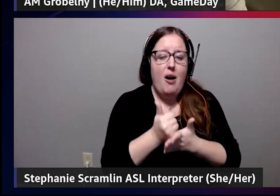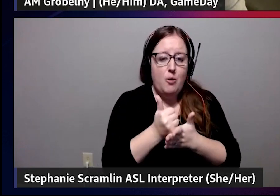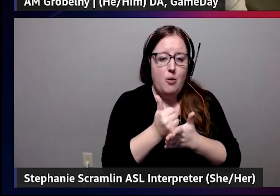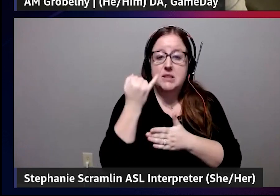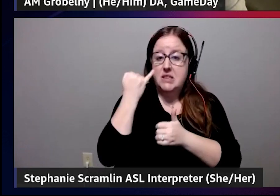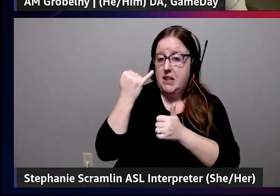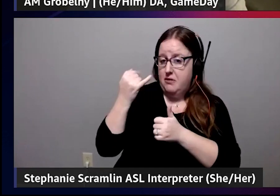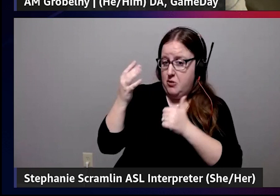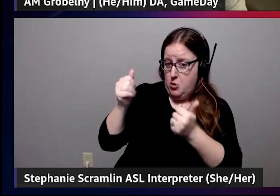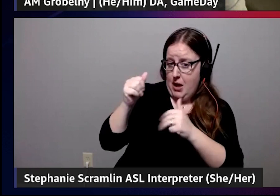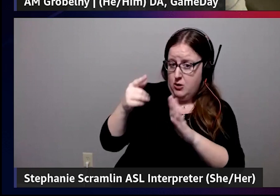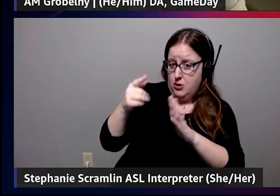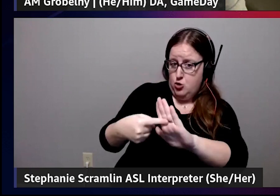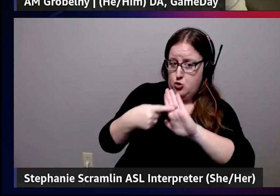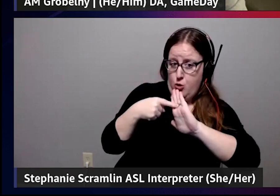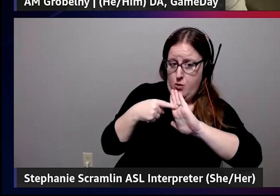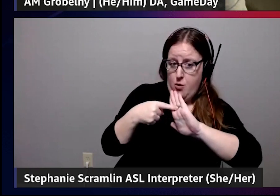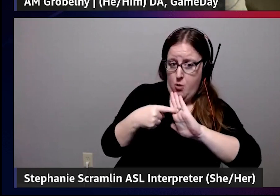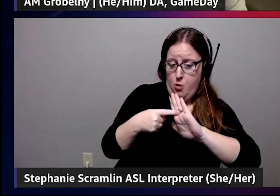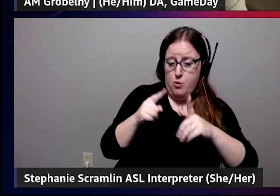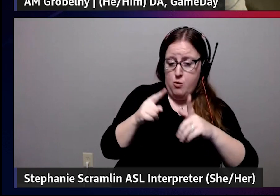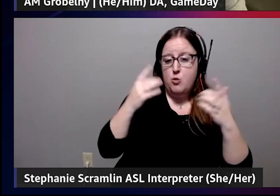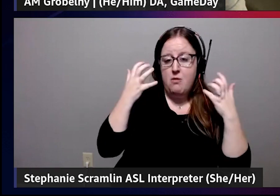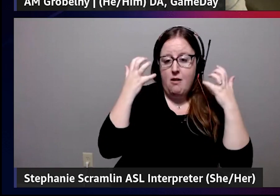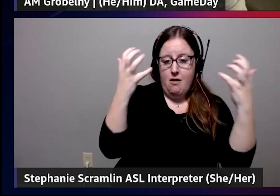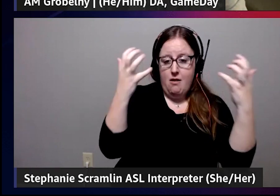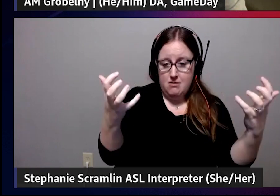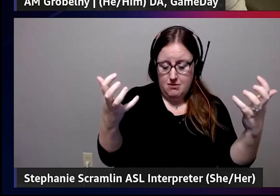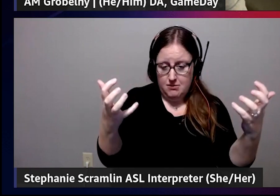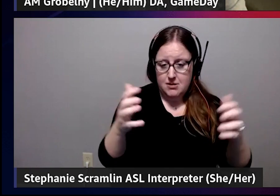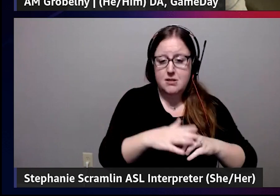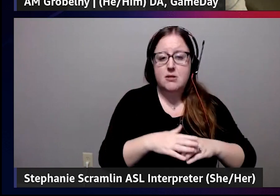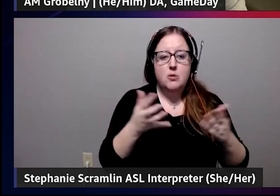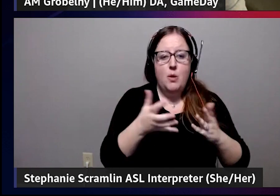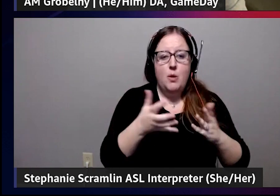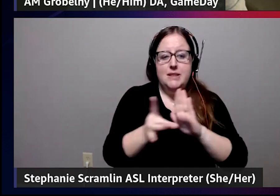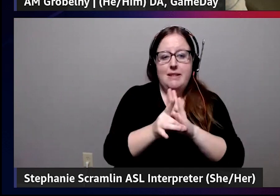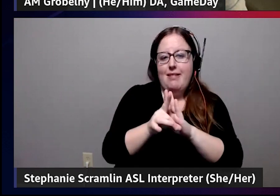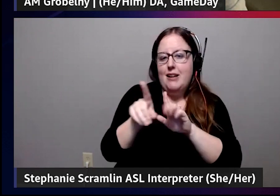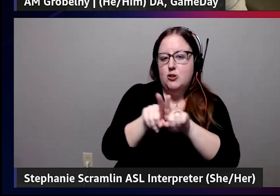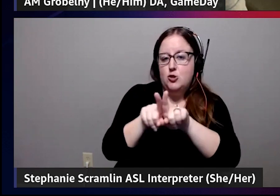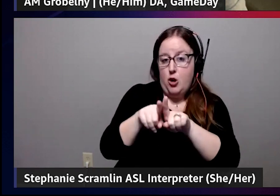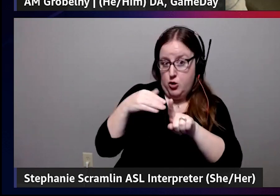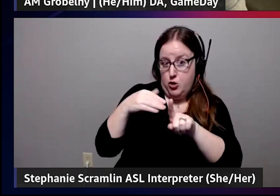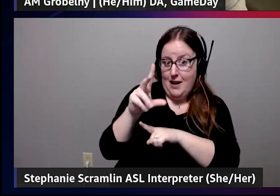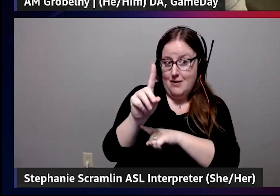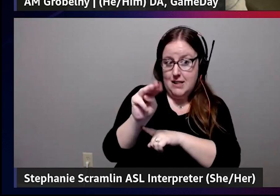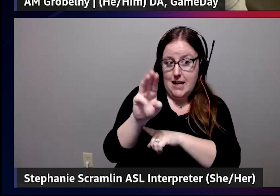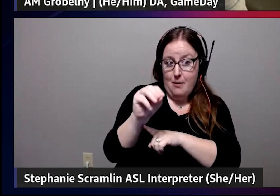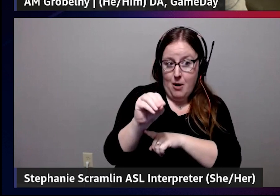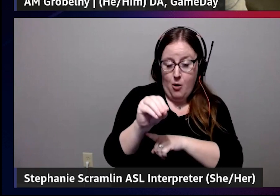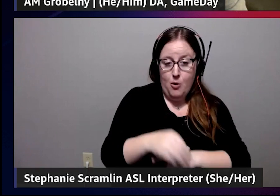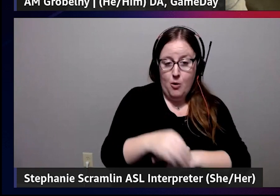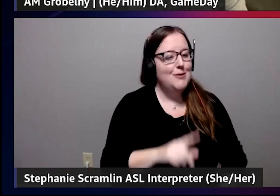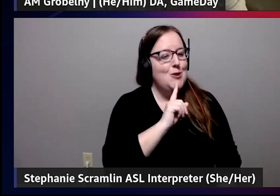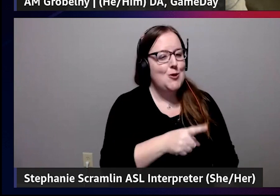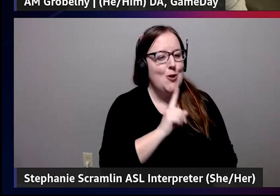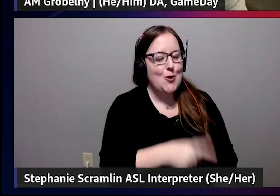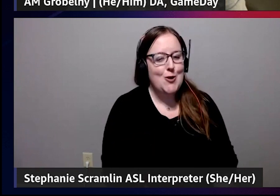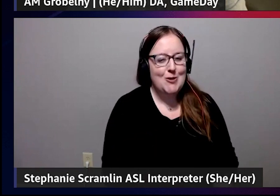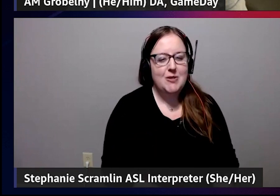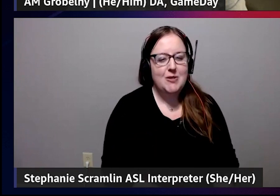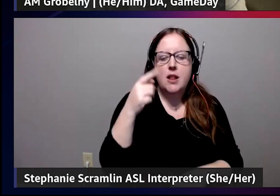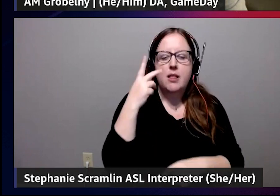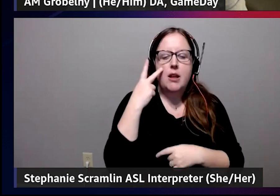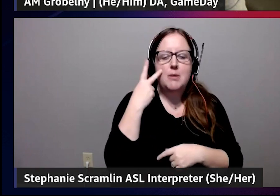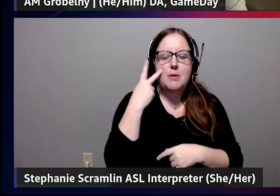anything that you can show us and to the audience, really of what SelectStar is all about. Do you have a demo? Sure. Let me see if